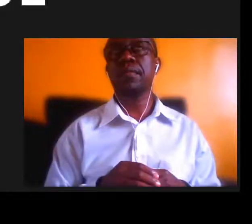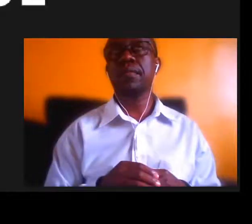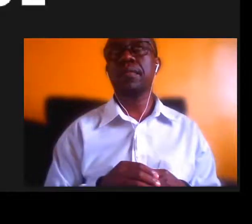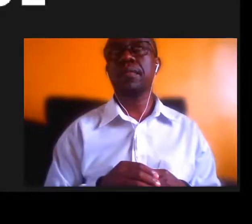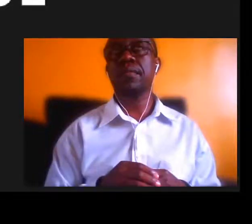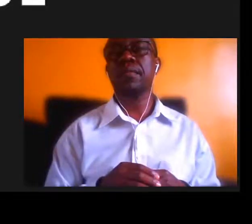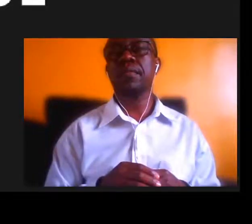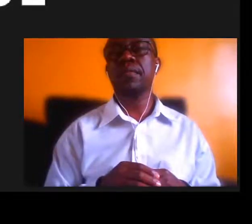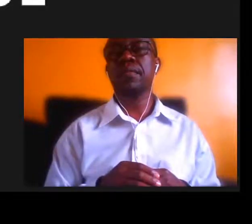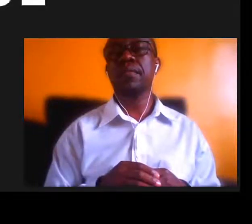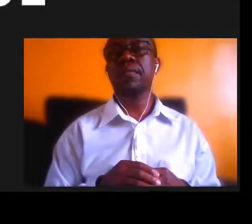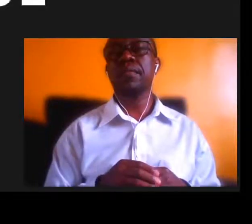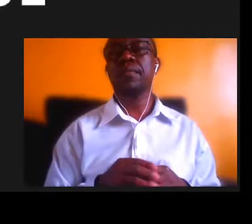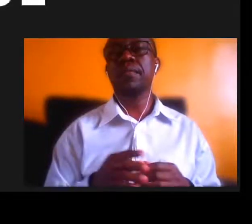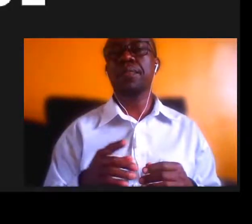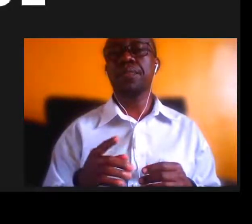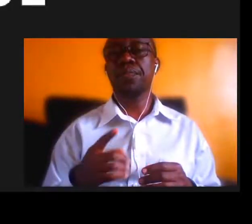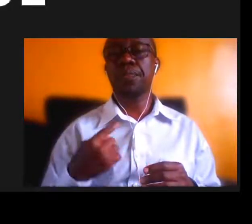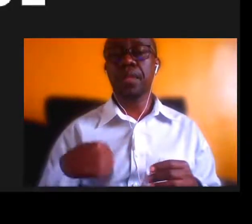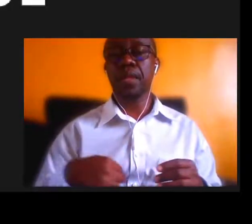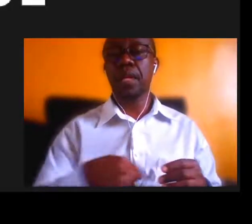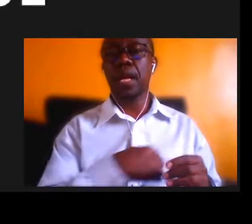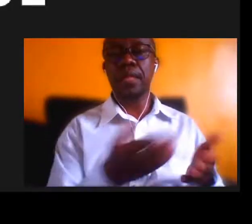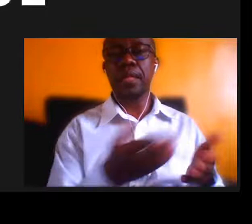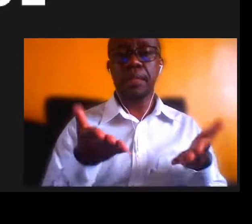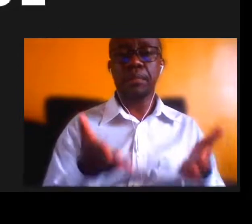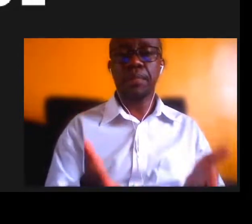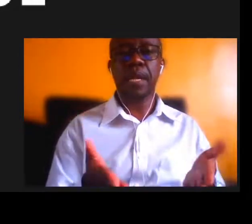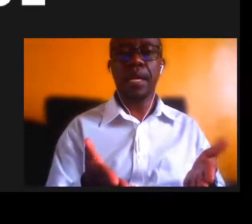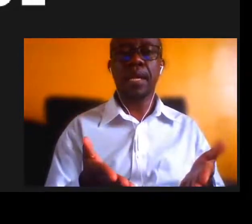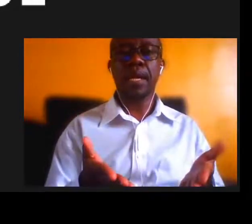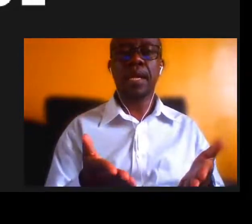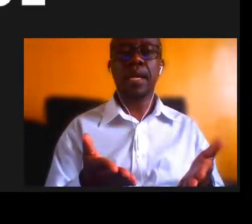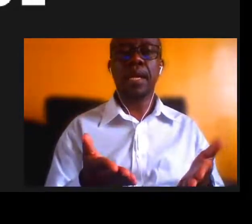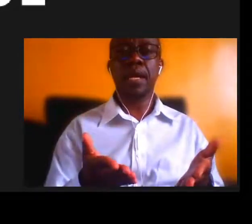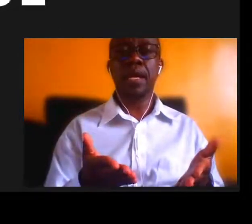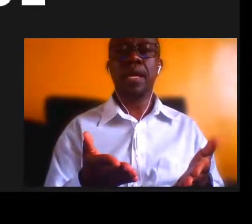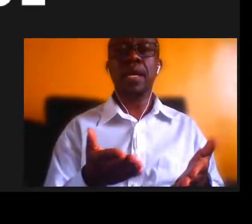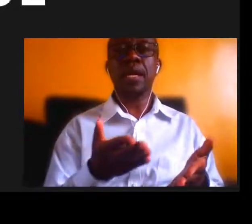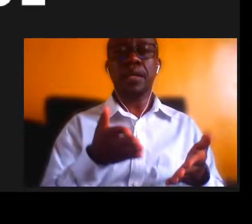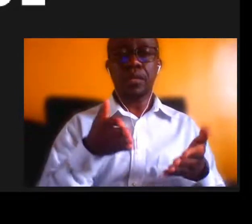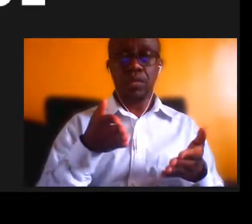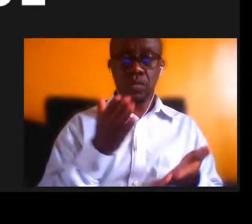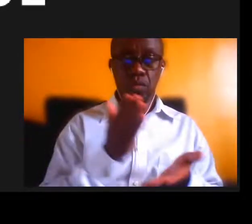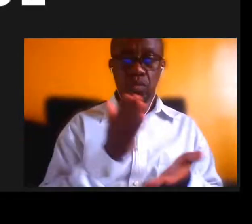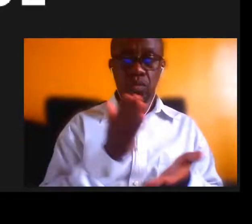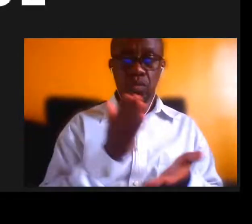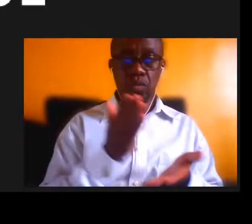And as here, we are intending to ignore the COVID-19